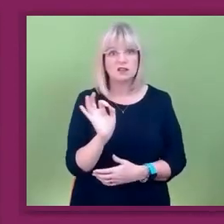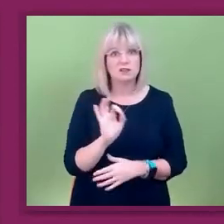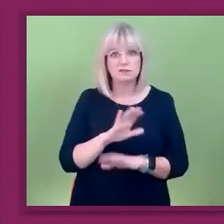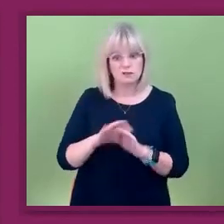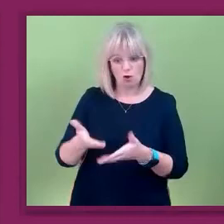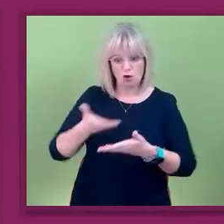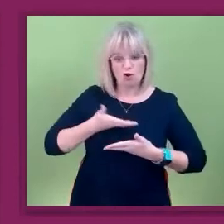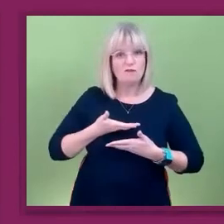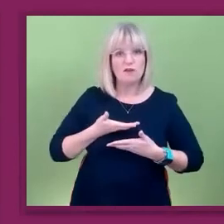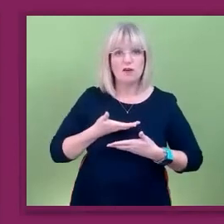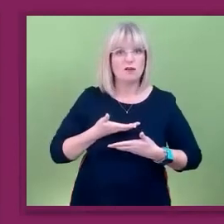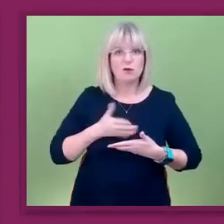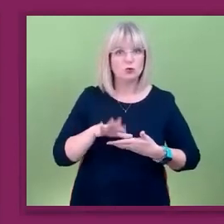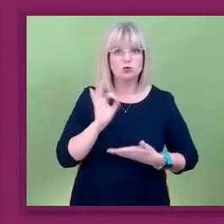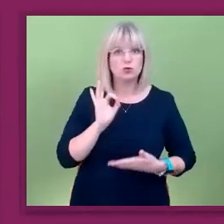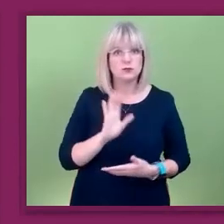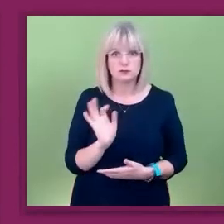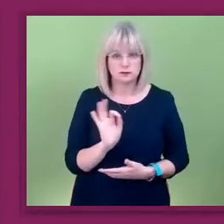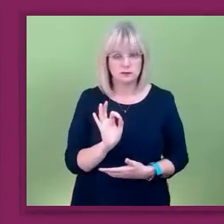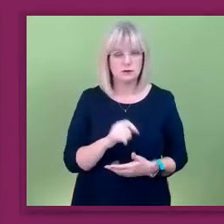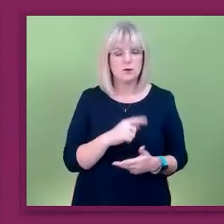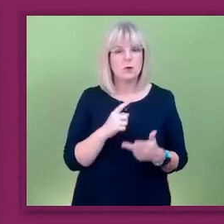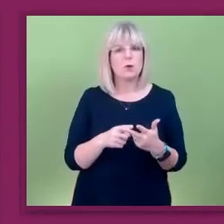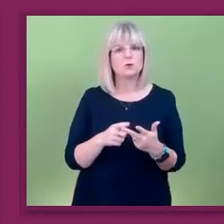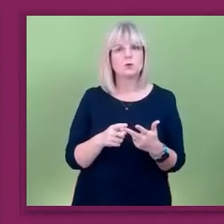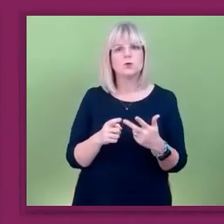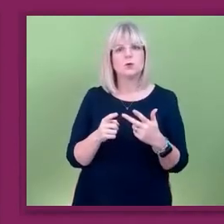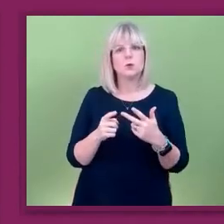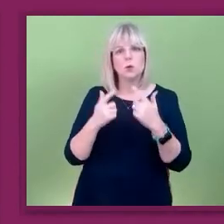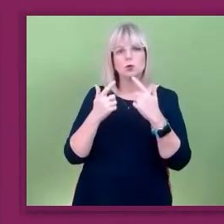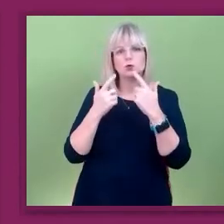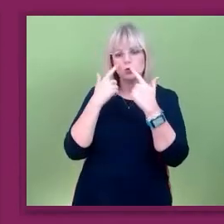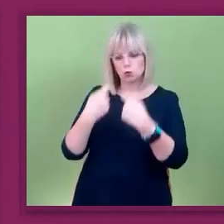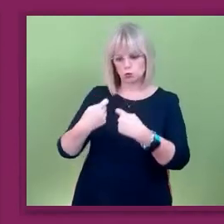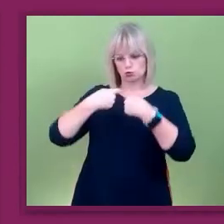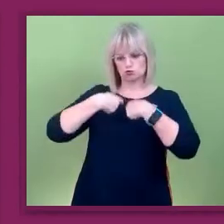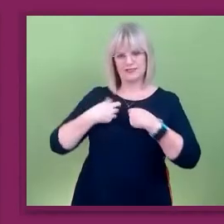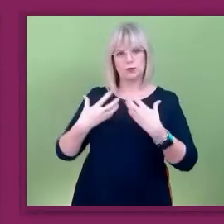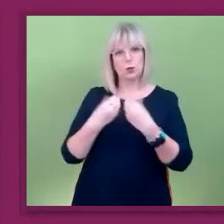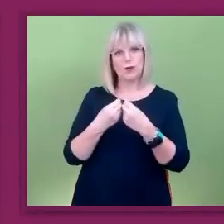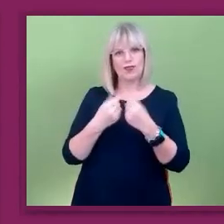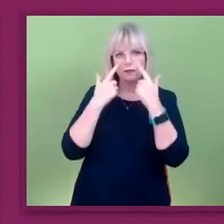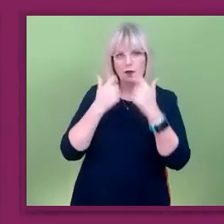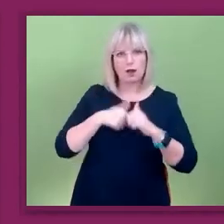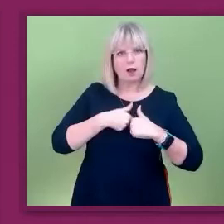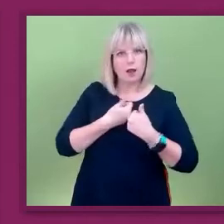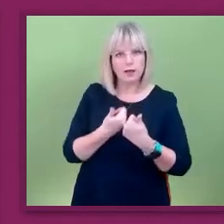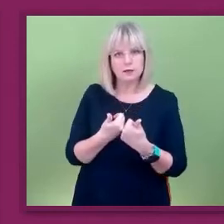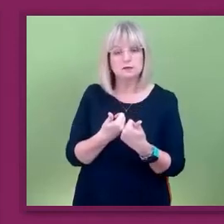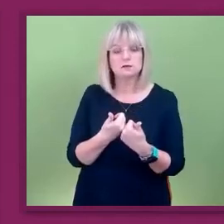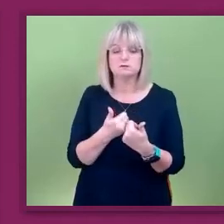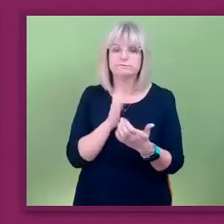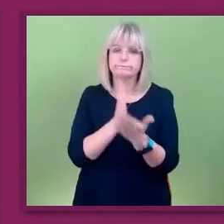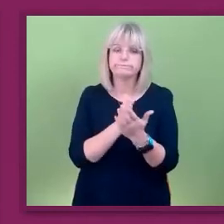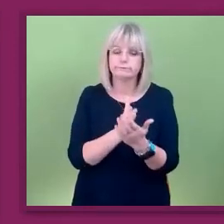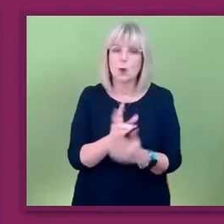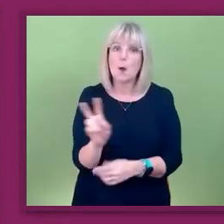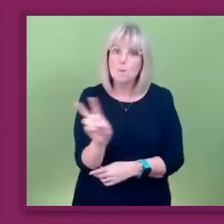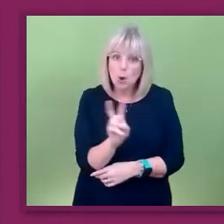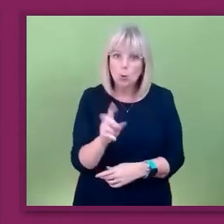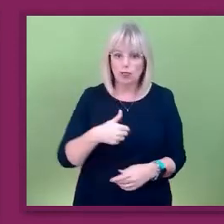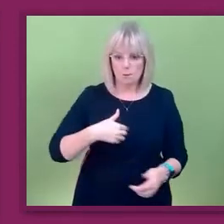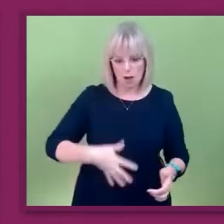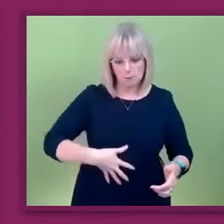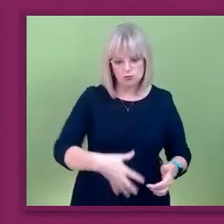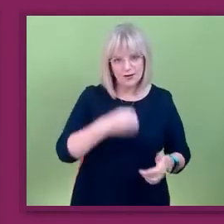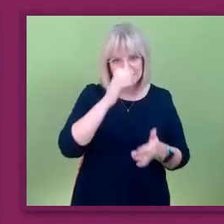that we are being treated with kindness. I can, in fact, say that both of my pregnancy and birthing experiences, I didn't feel like I was being